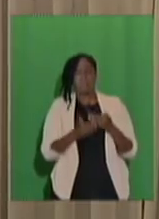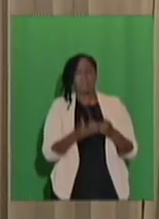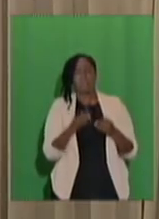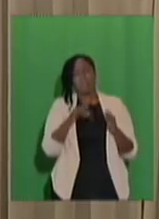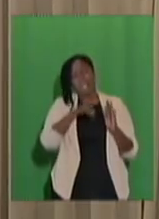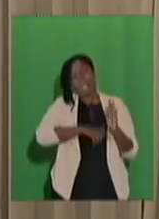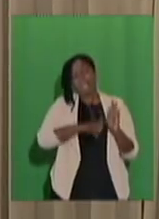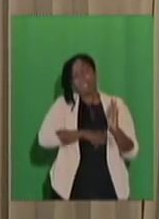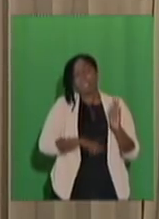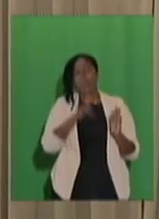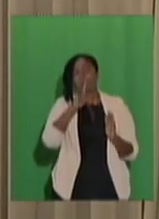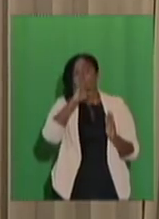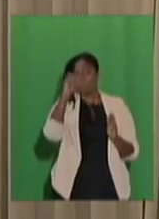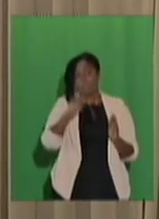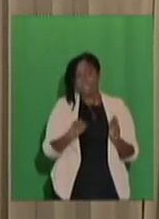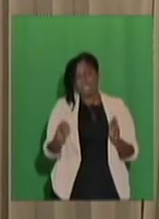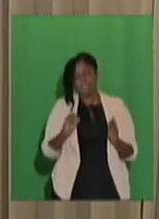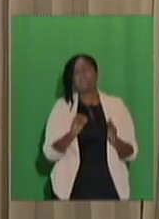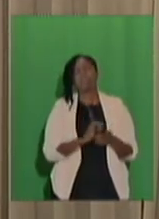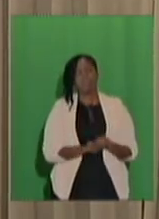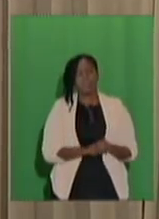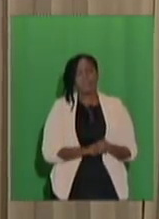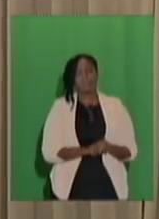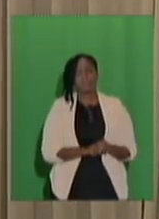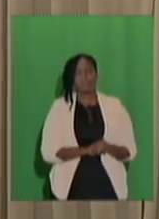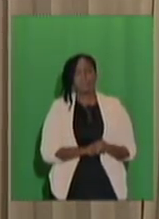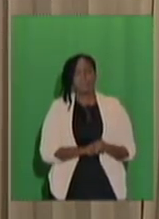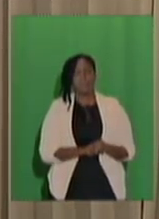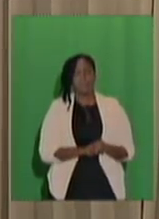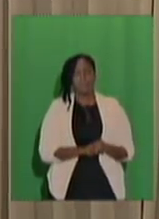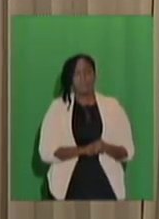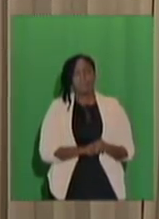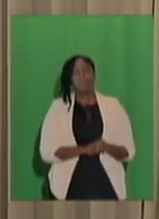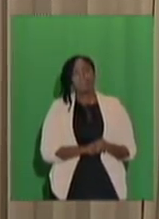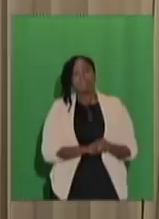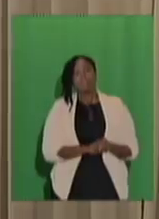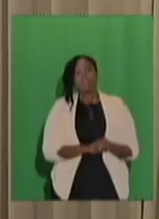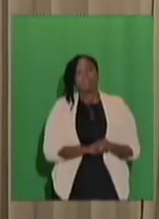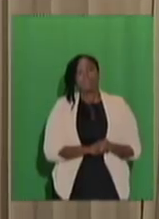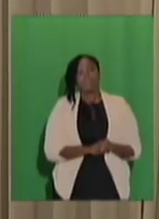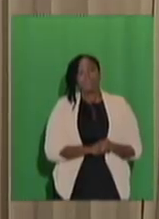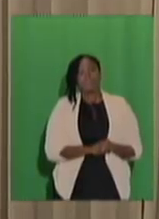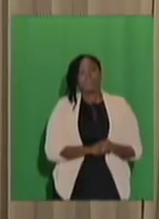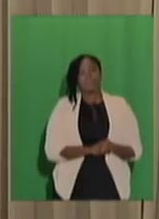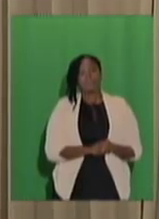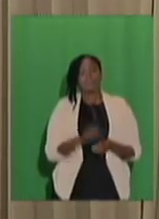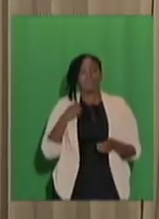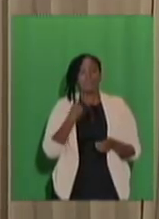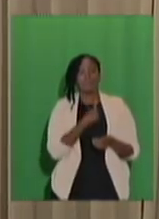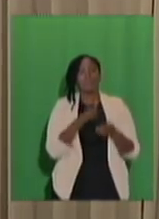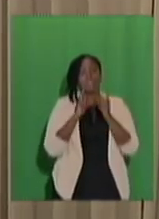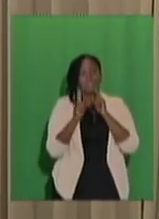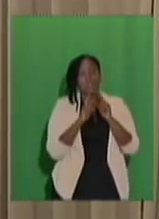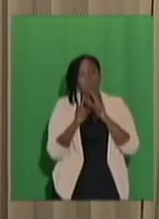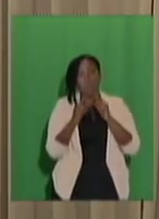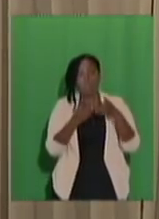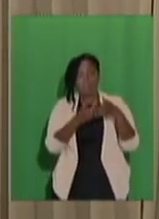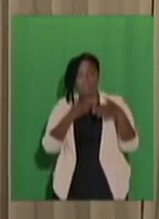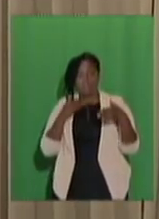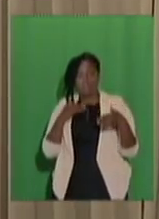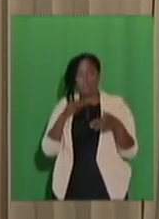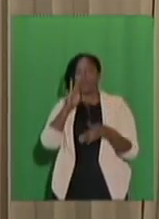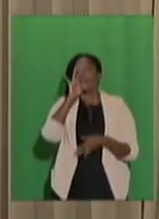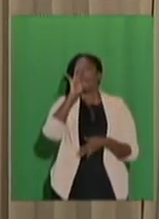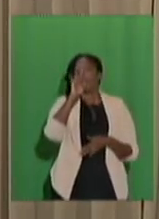the retrospective data, 1%. Based on that, what we spoke about before is 81% of